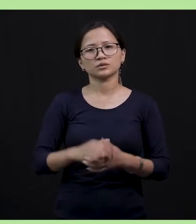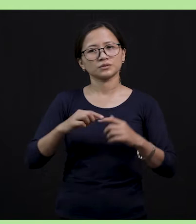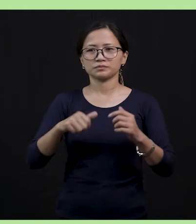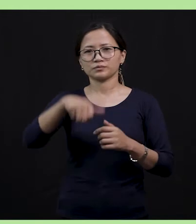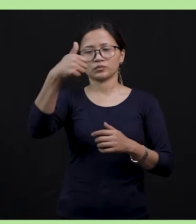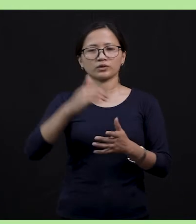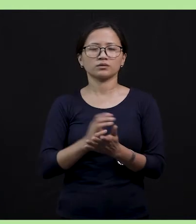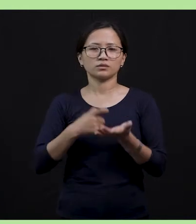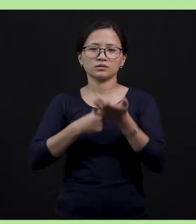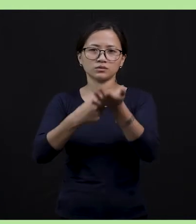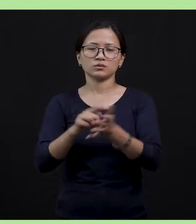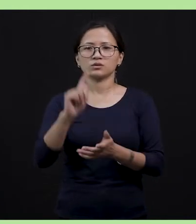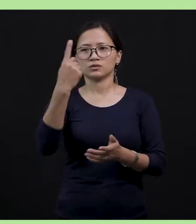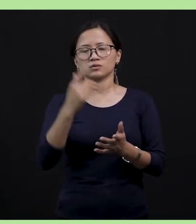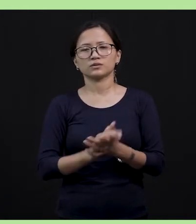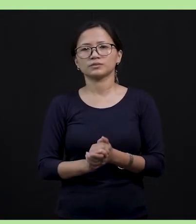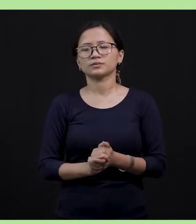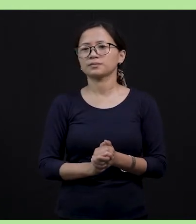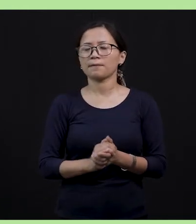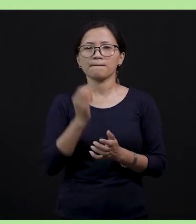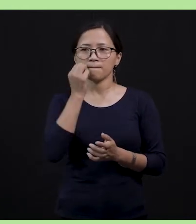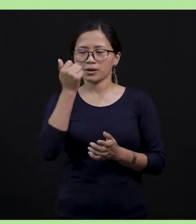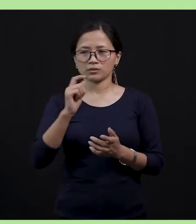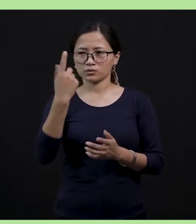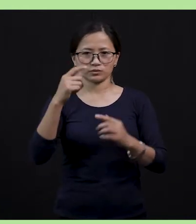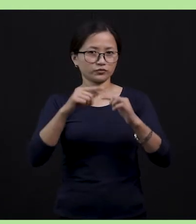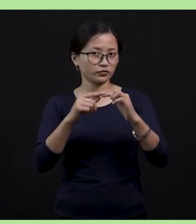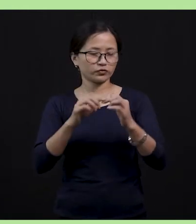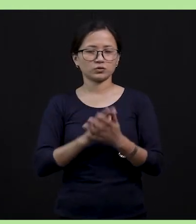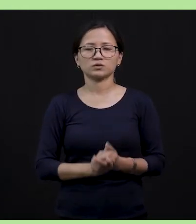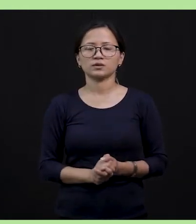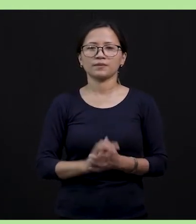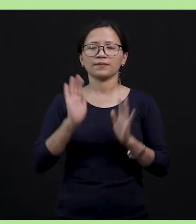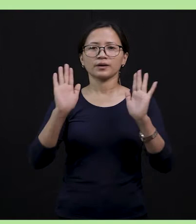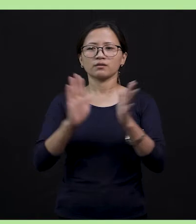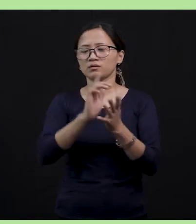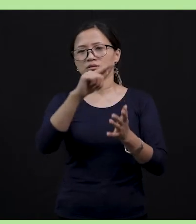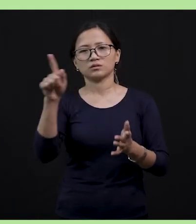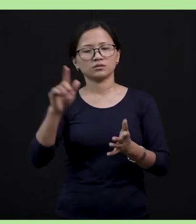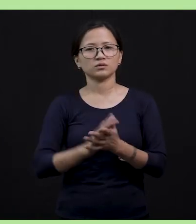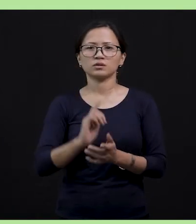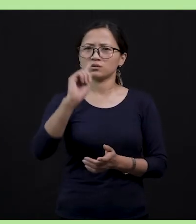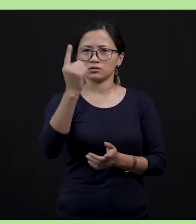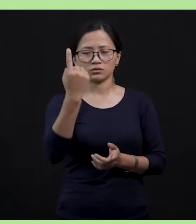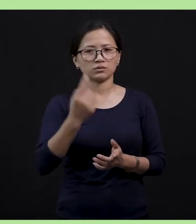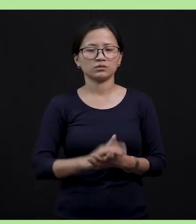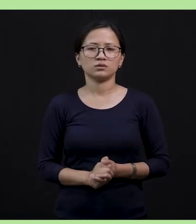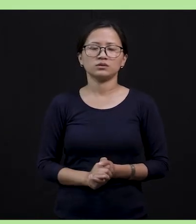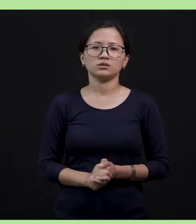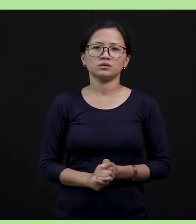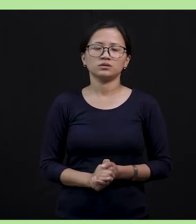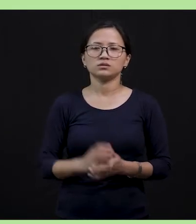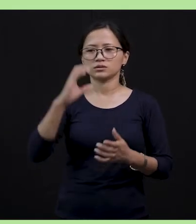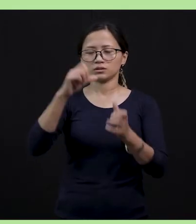So, rule of one man, one vote. So, if I am voting, I have a right to vote only for